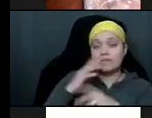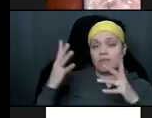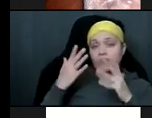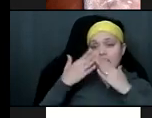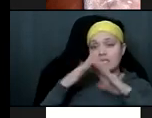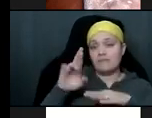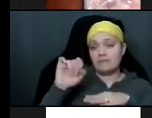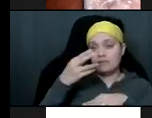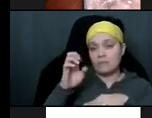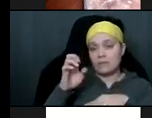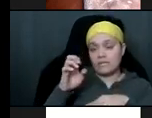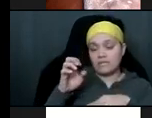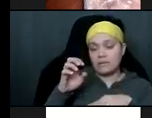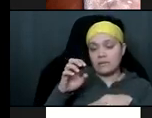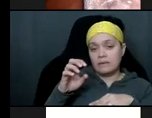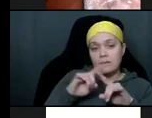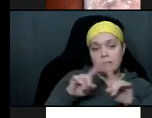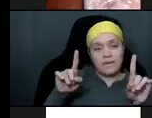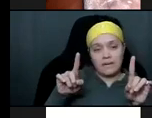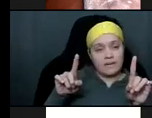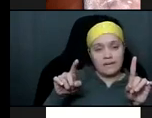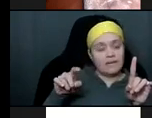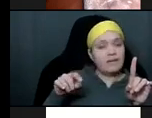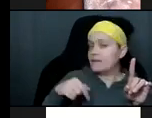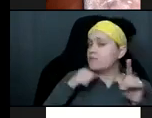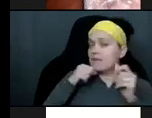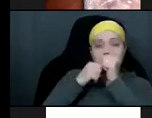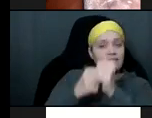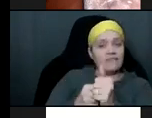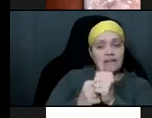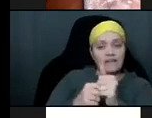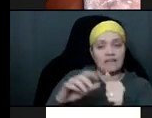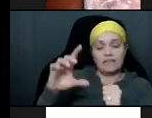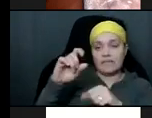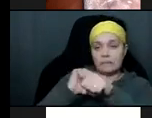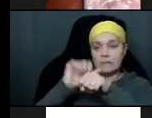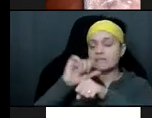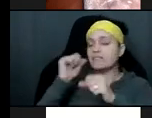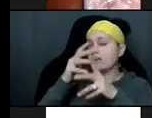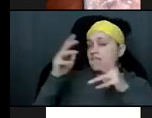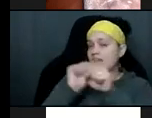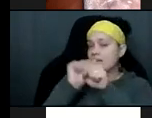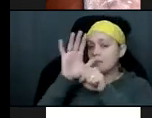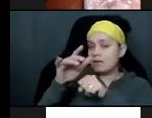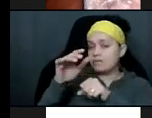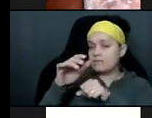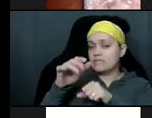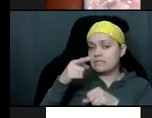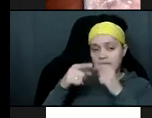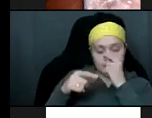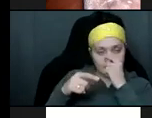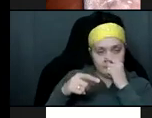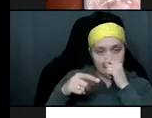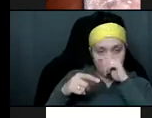Range. But I'm not going to go along with mountainous really because there aren't that many mountains and the Great Dividing Range is